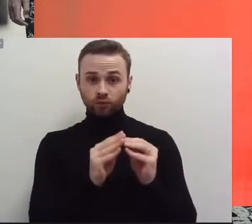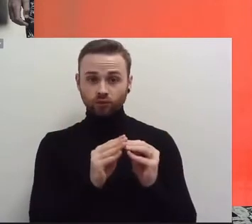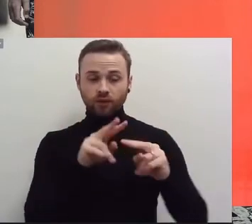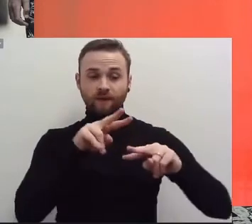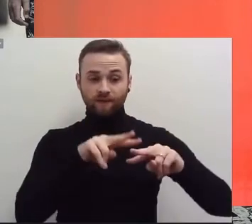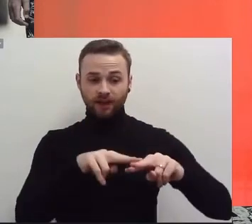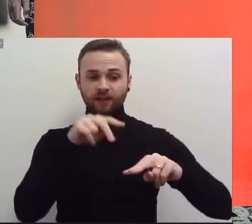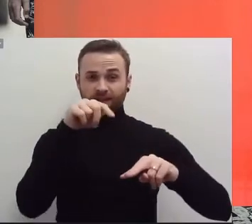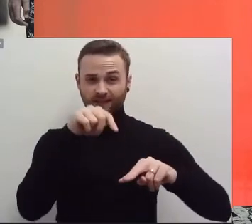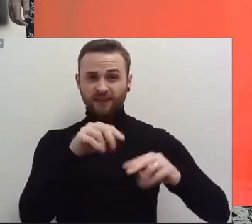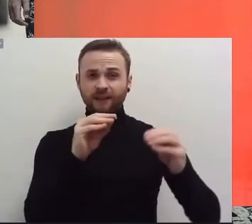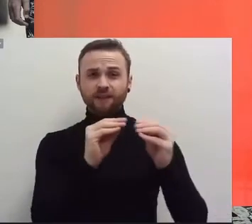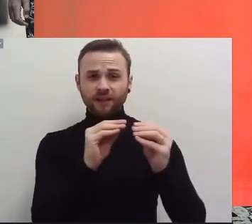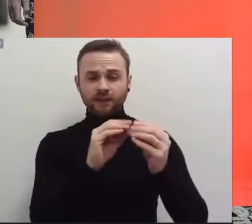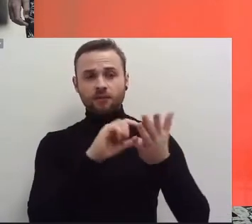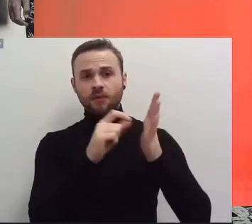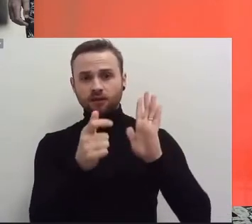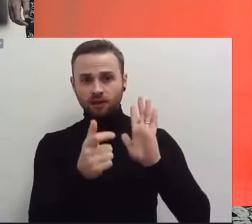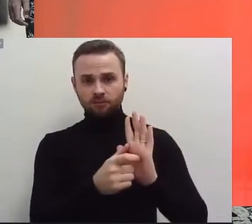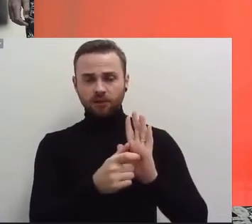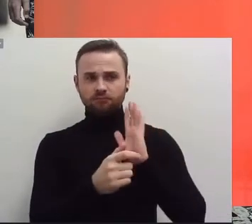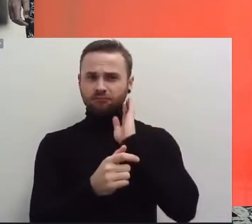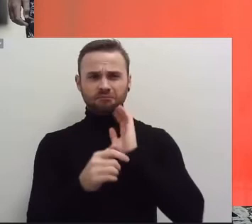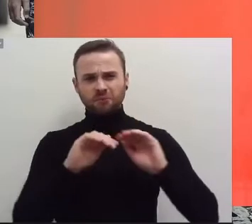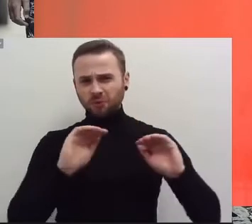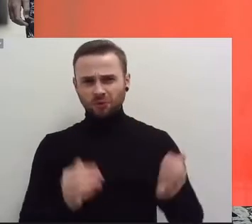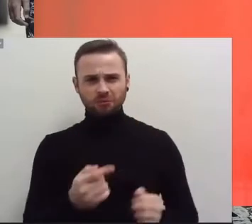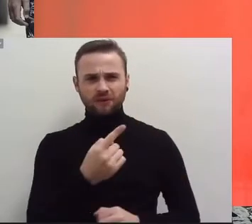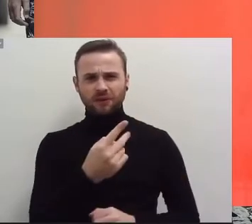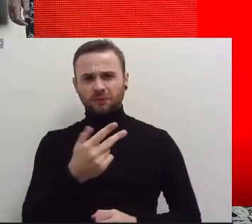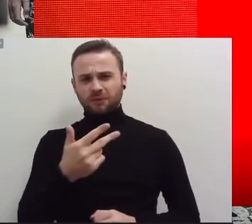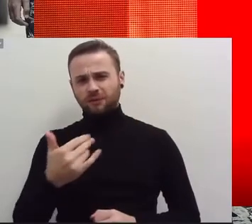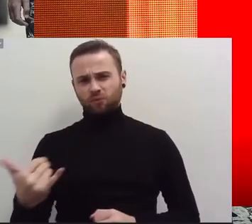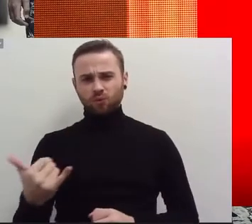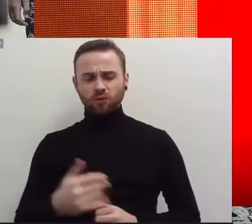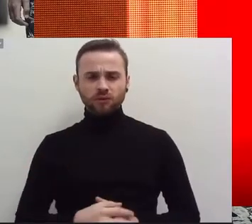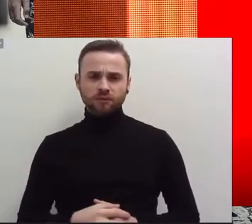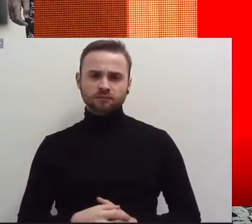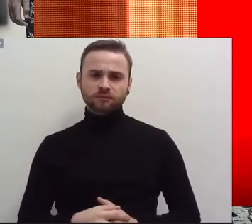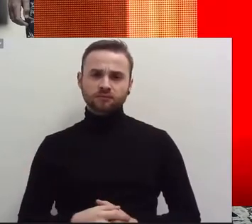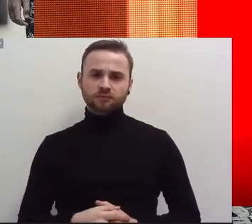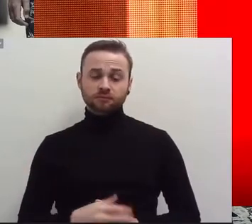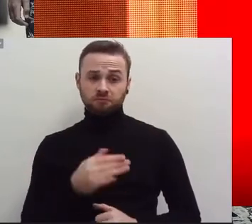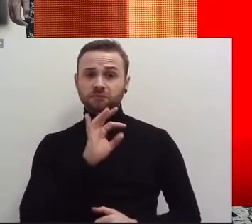hour. And it's working. It's working. Thank you so much. Thank